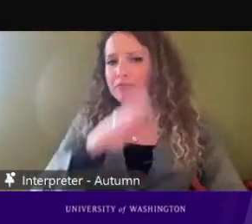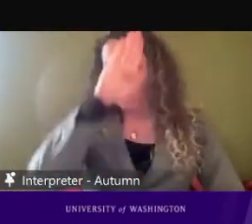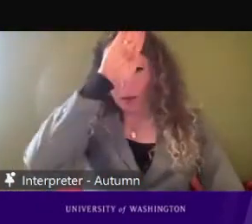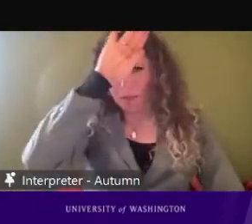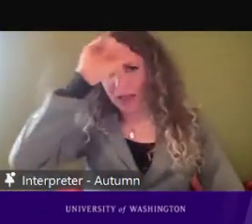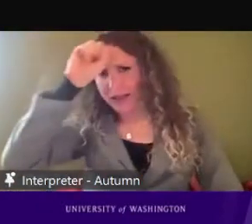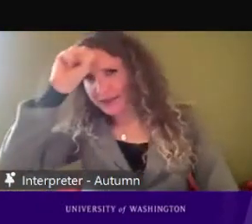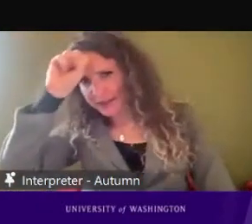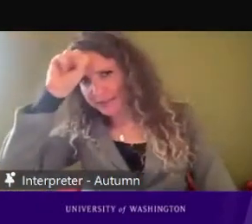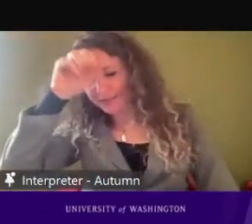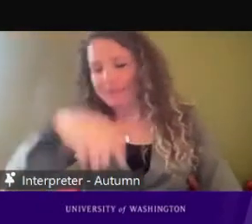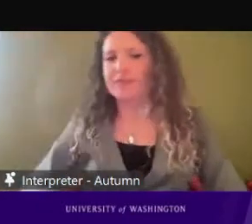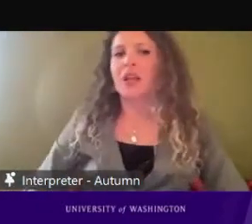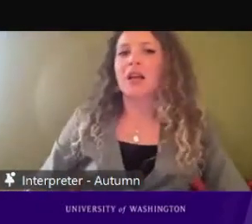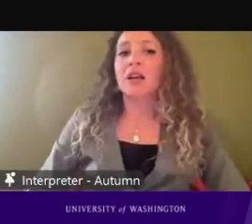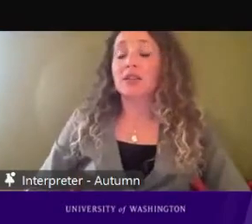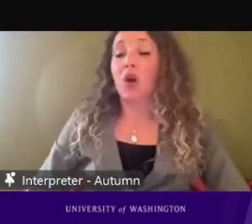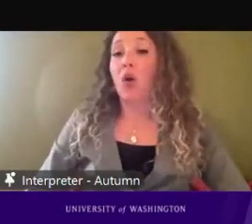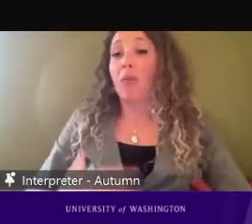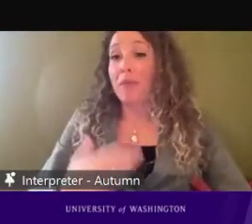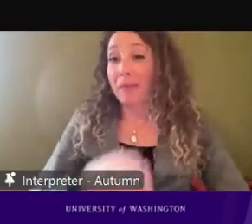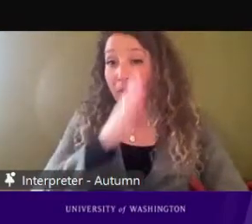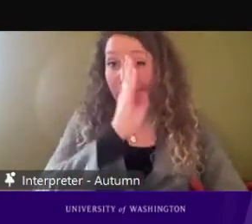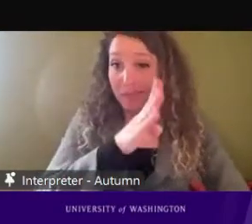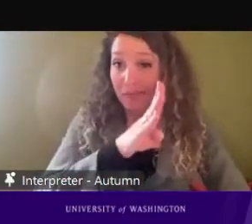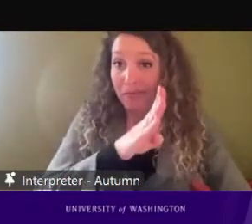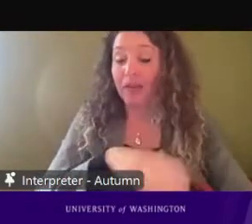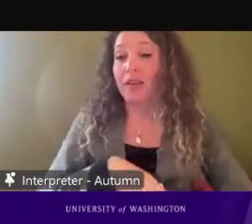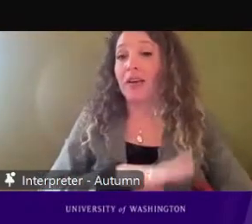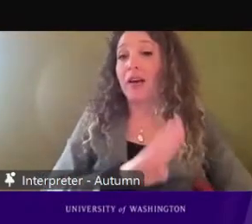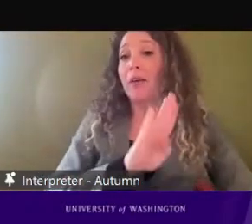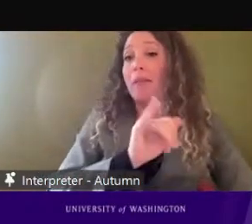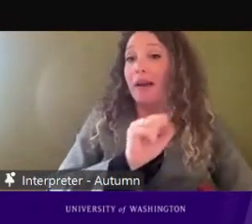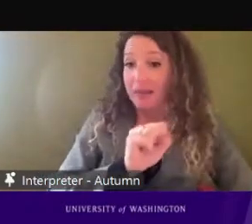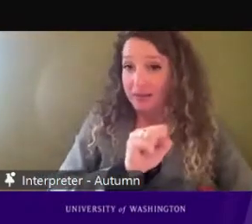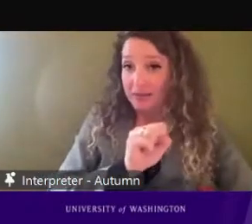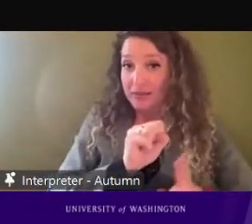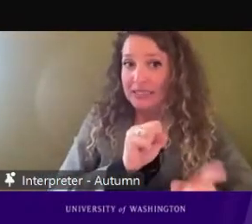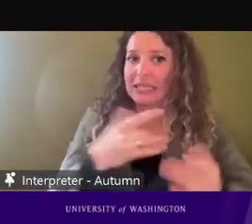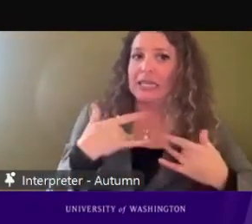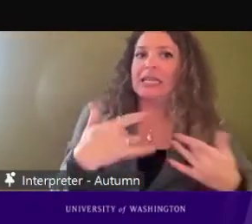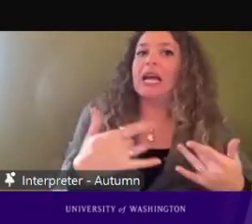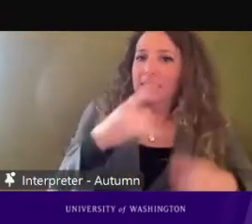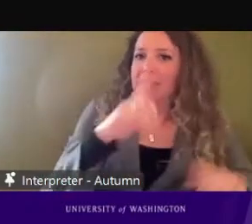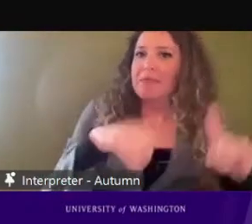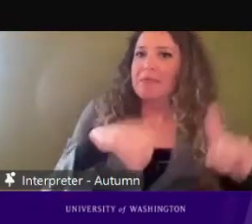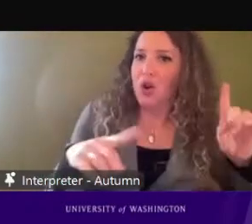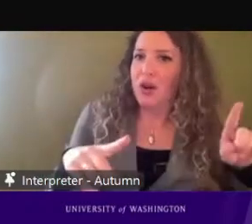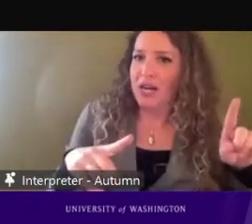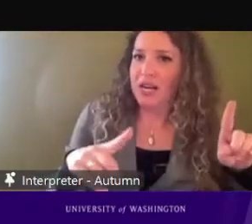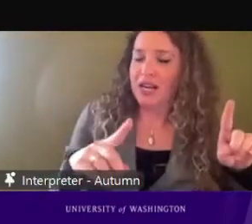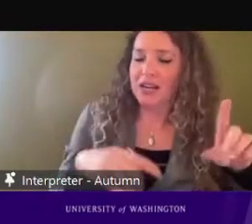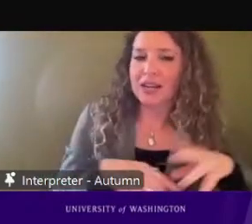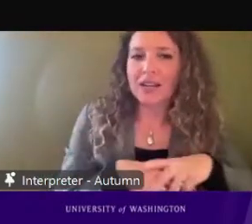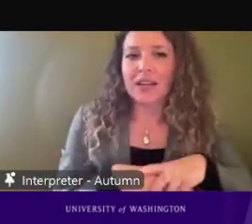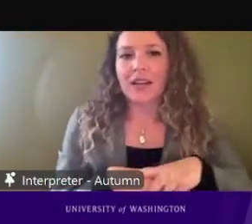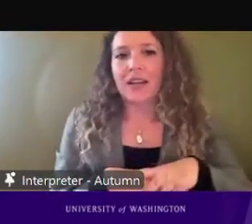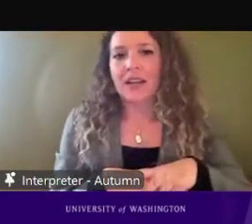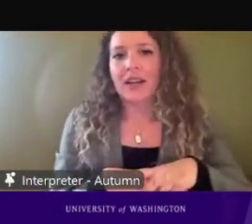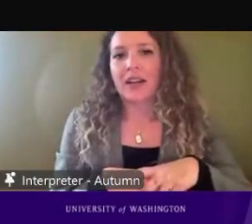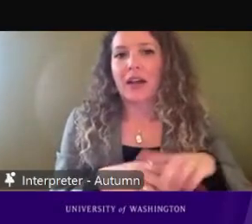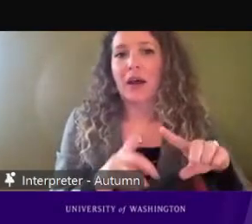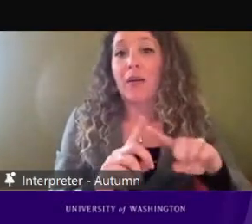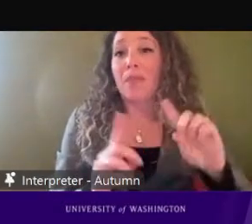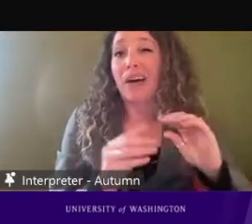explicit bias tends to vary, but also be